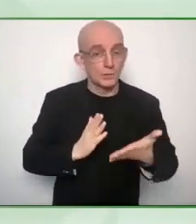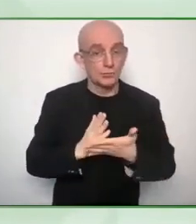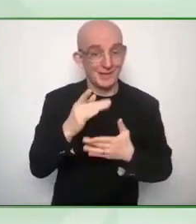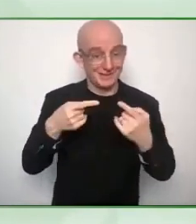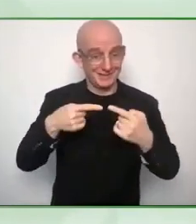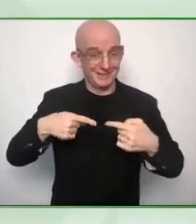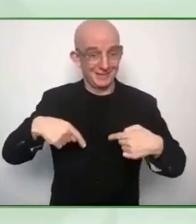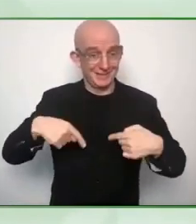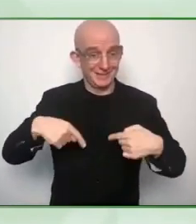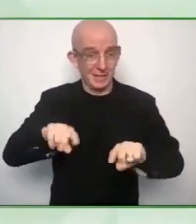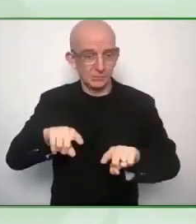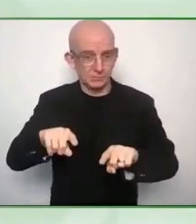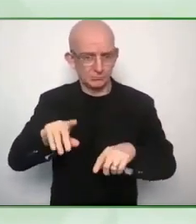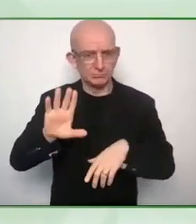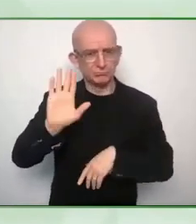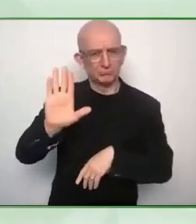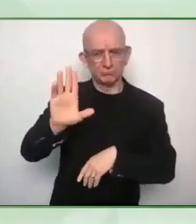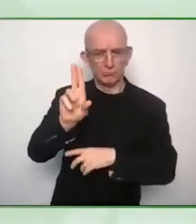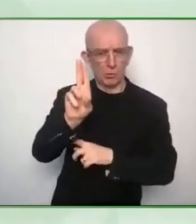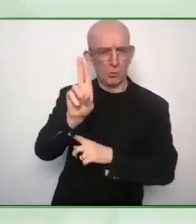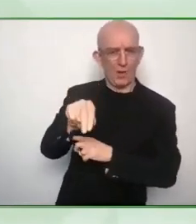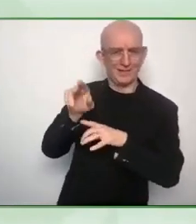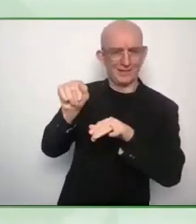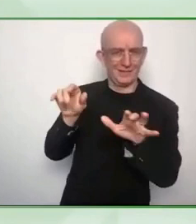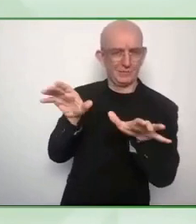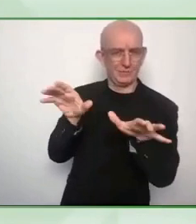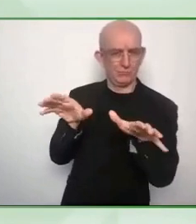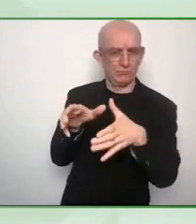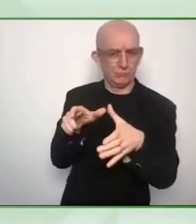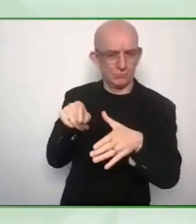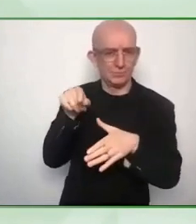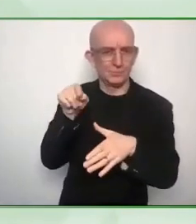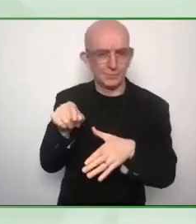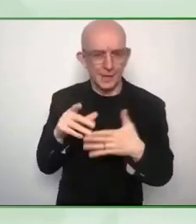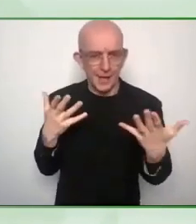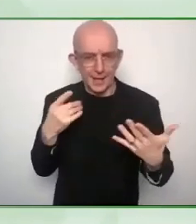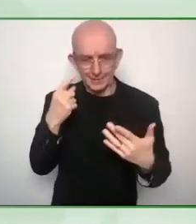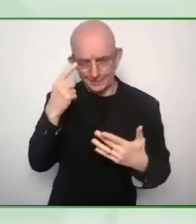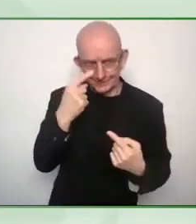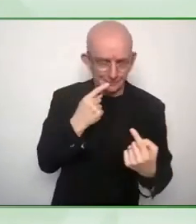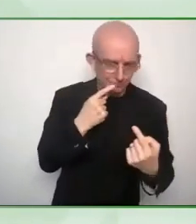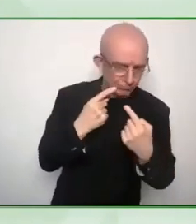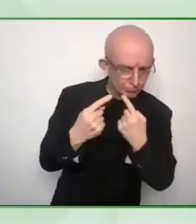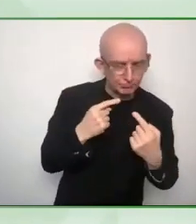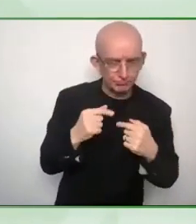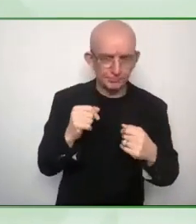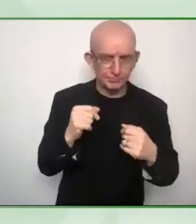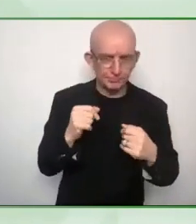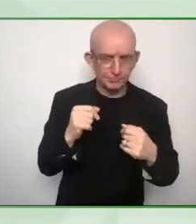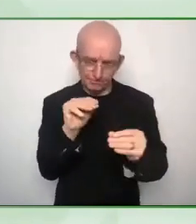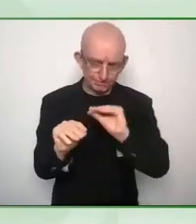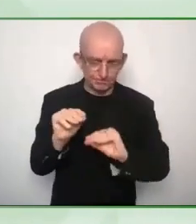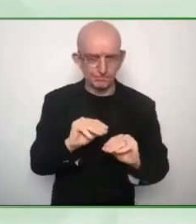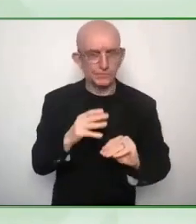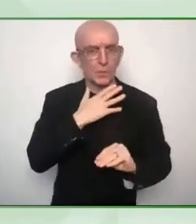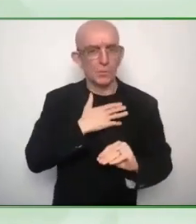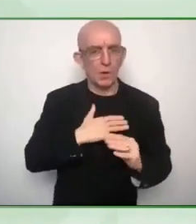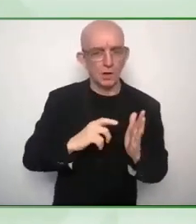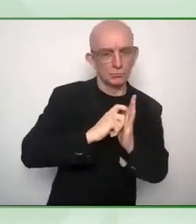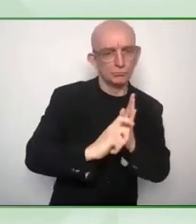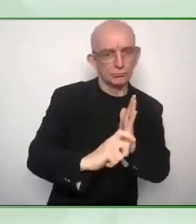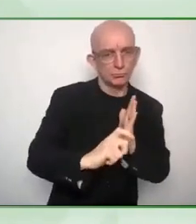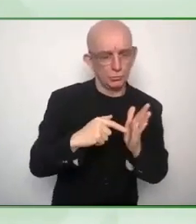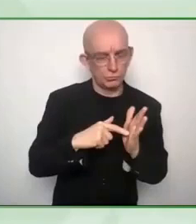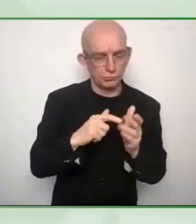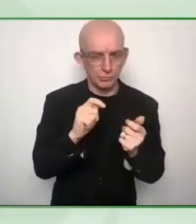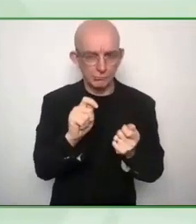mandate us, the Office of the High Commissioner of Human Rights, to work on this issue for 2 years. And if